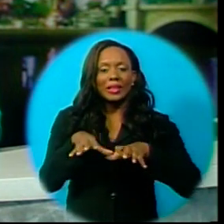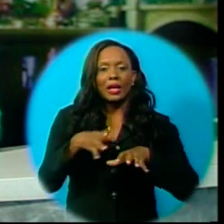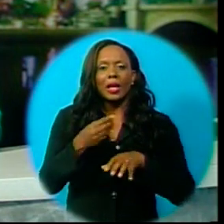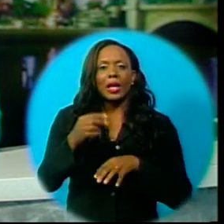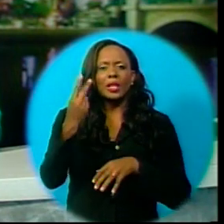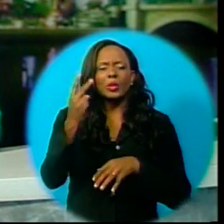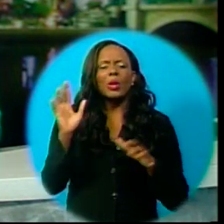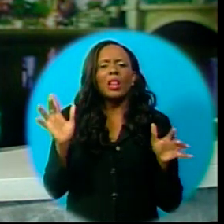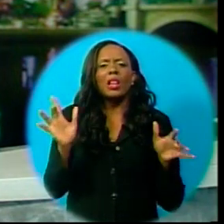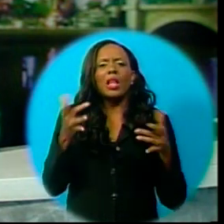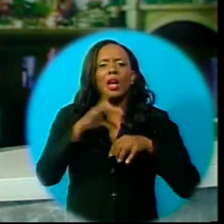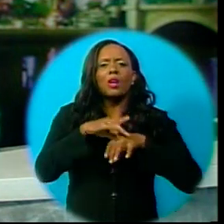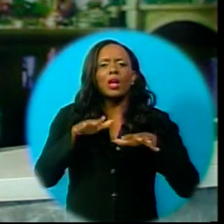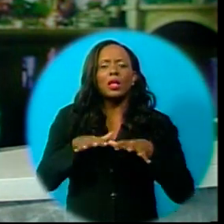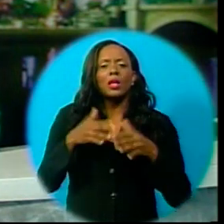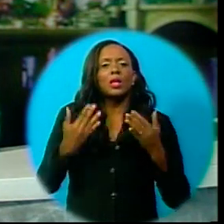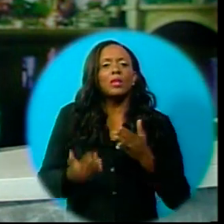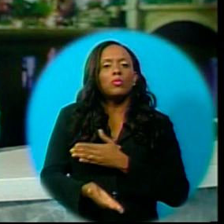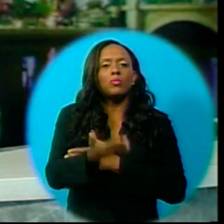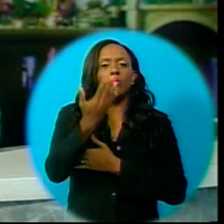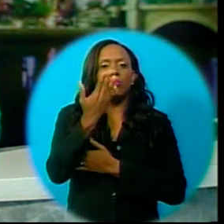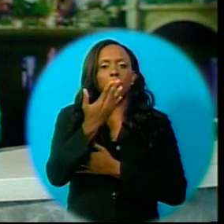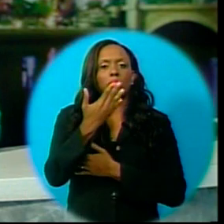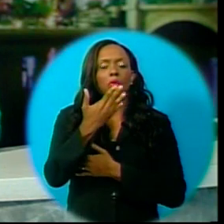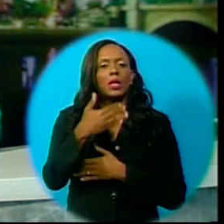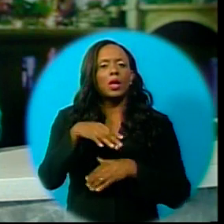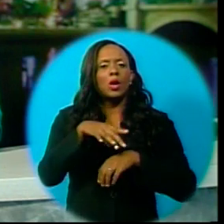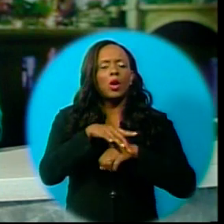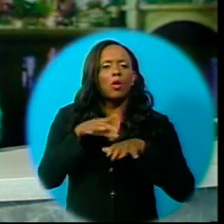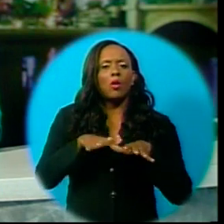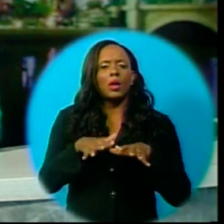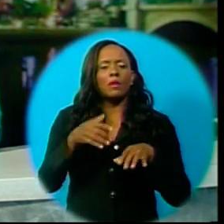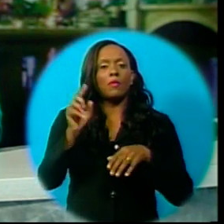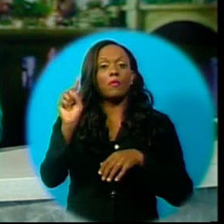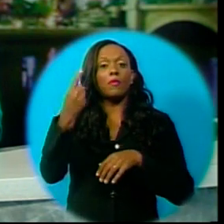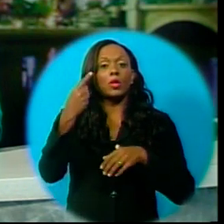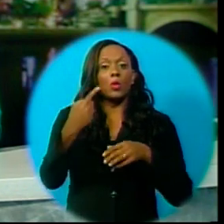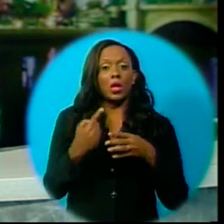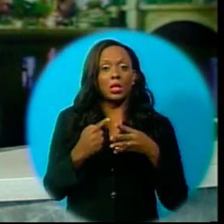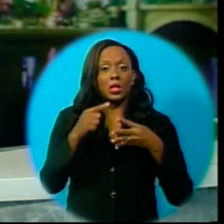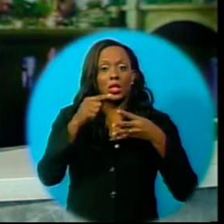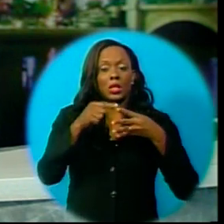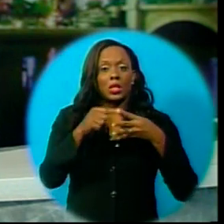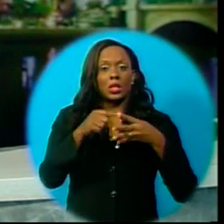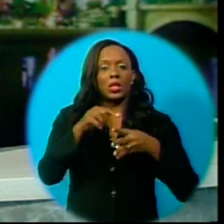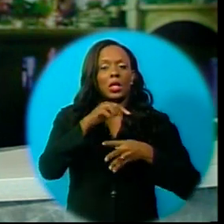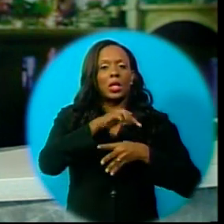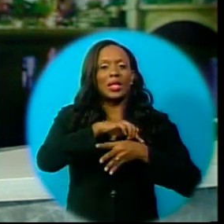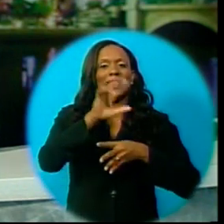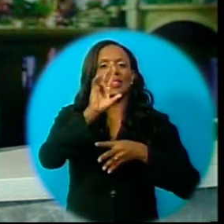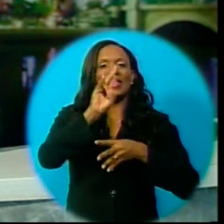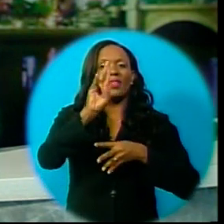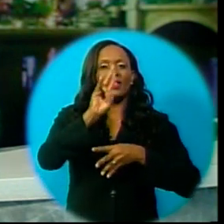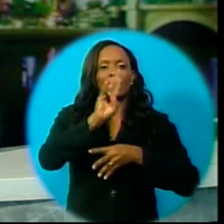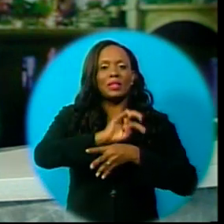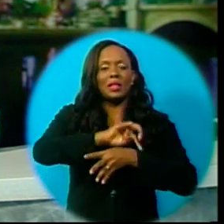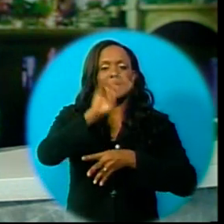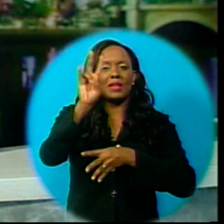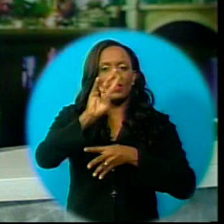a 5.7 magnitude quake off Barbados just after 7 a.m. Then again, a more powerful event at